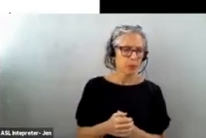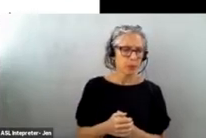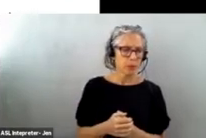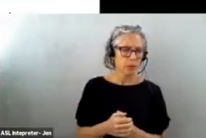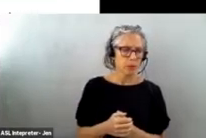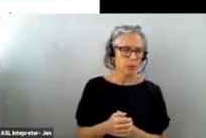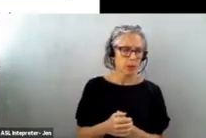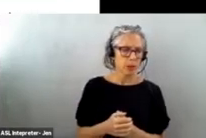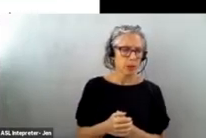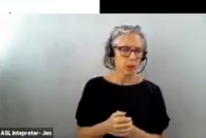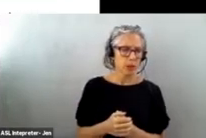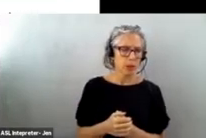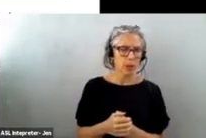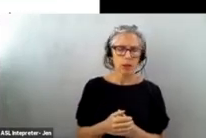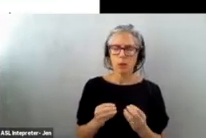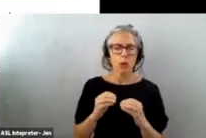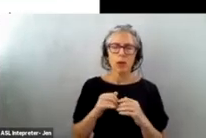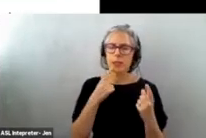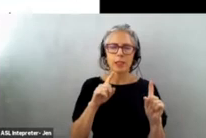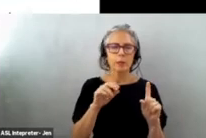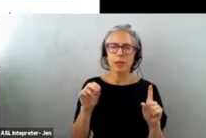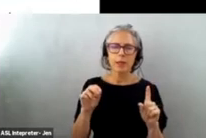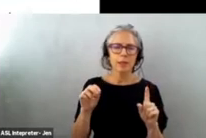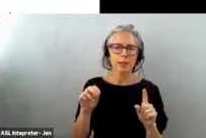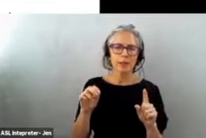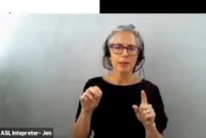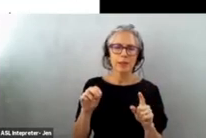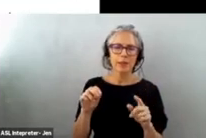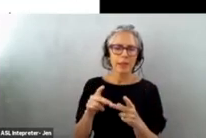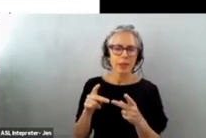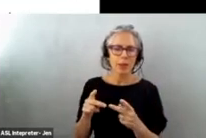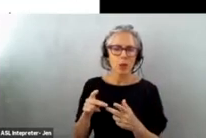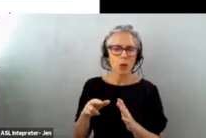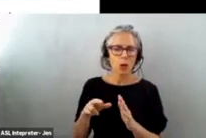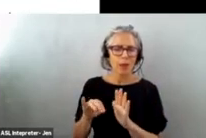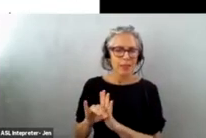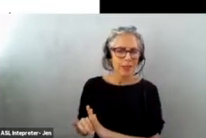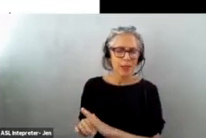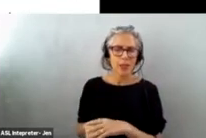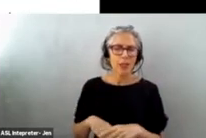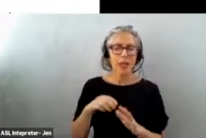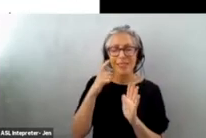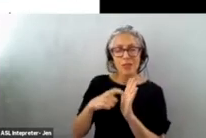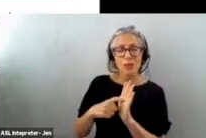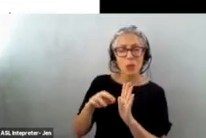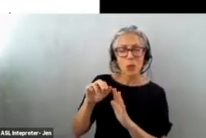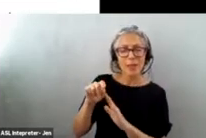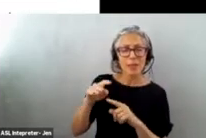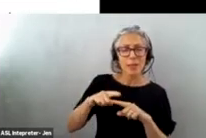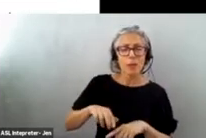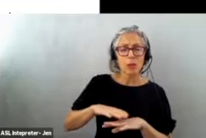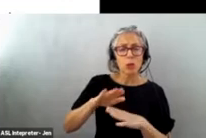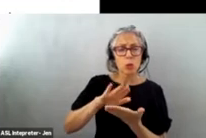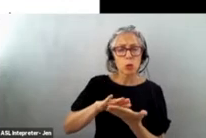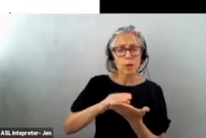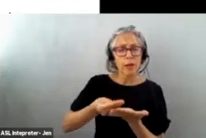and beyond achievement and demographics, that identification rates in schools vary based on school